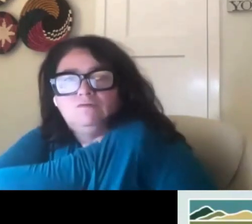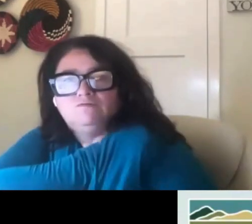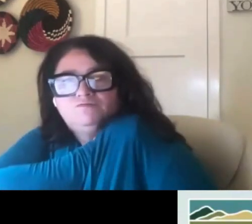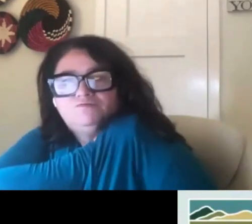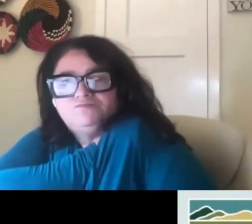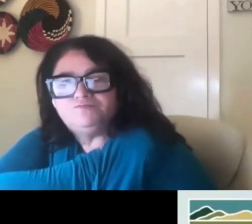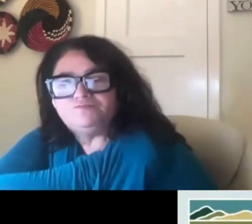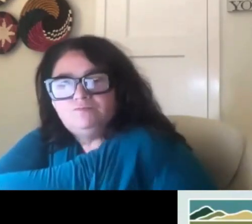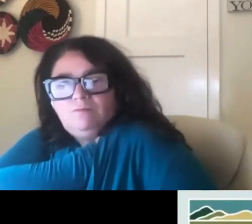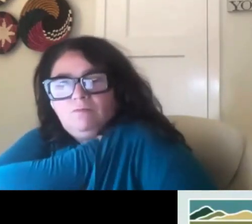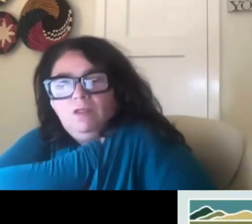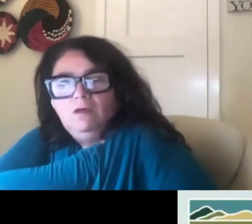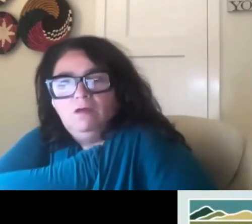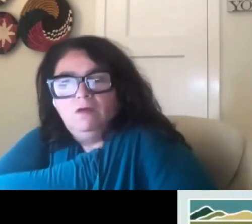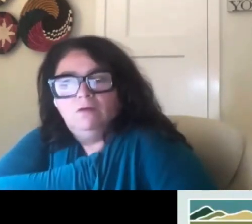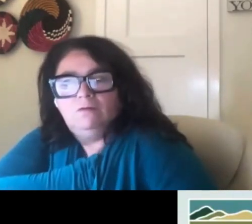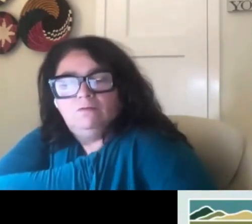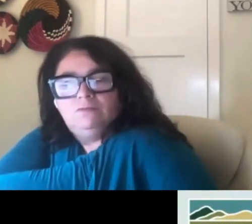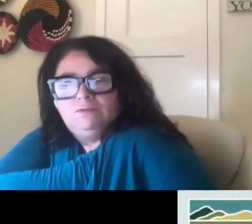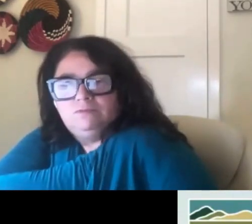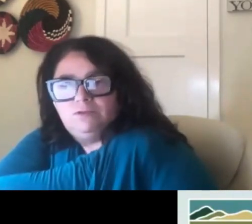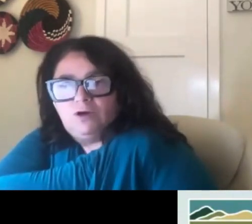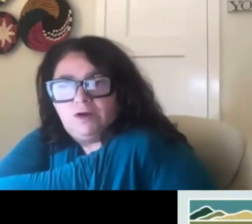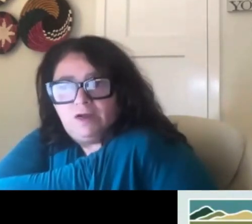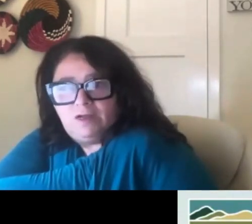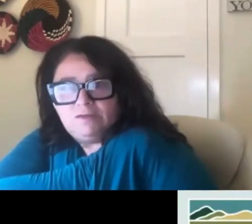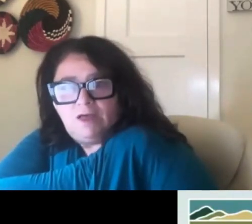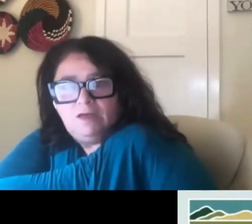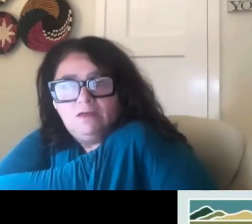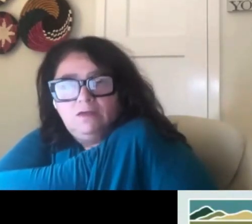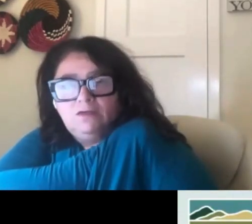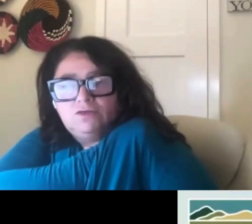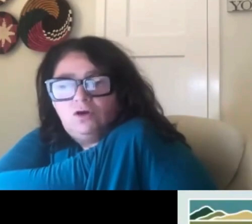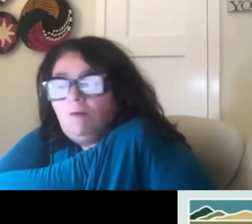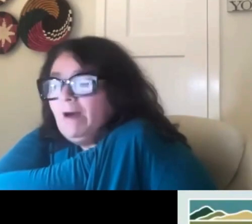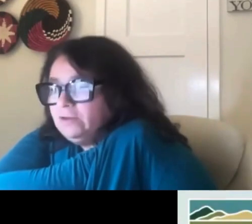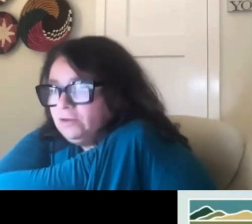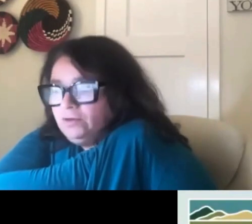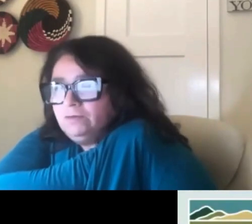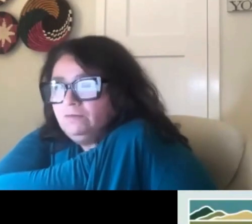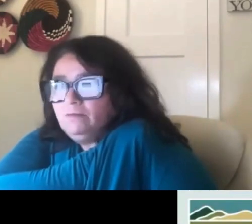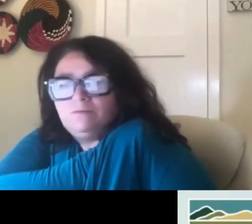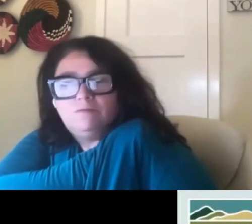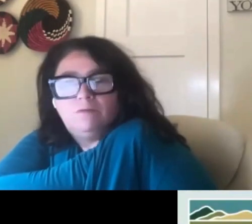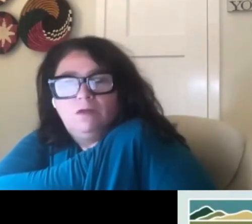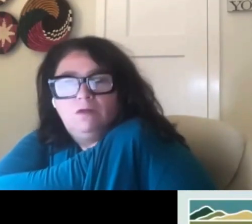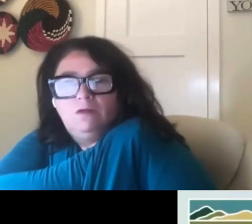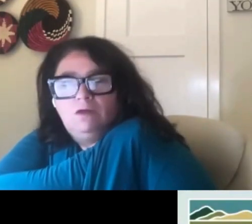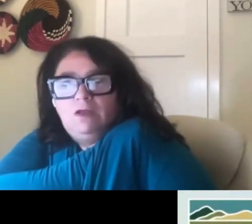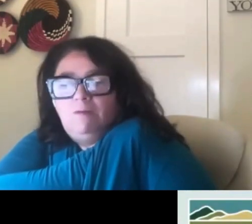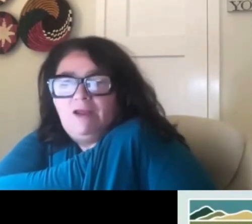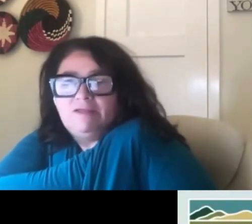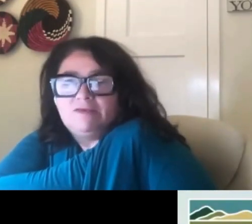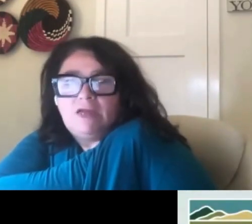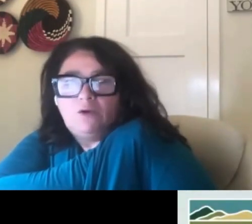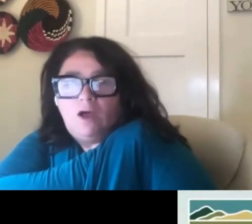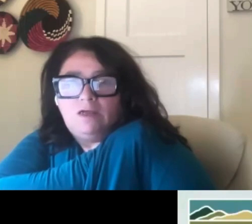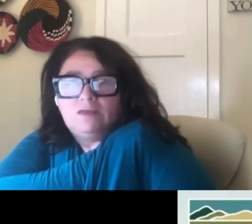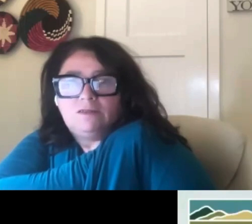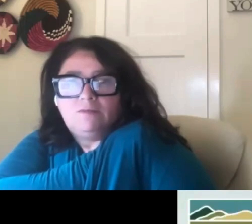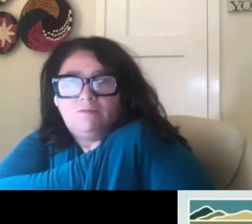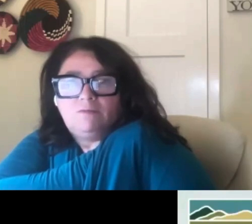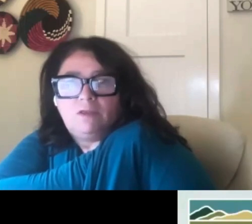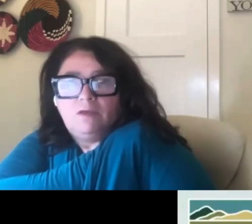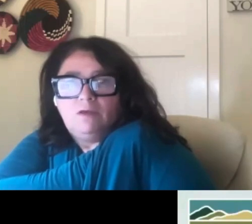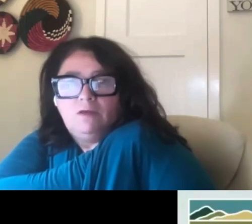wouldn't want that. But what returns first are the grasses and the annual plants, and then the shrubs, and